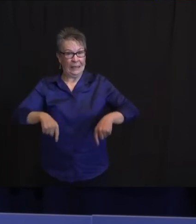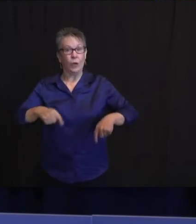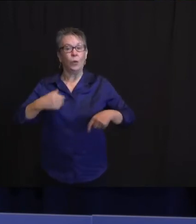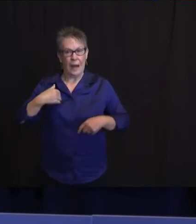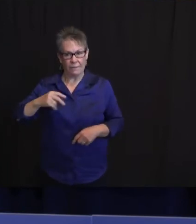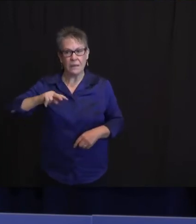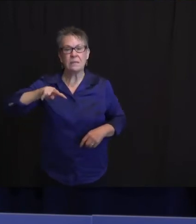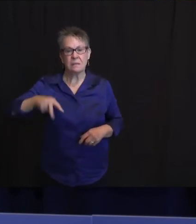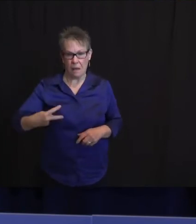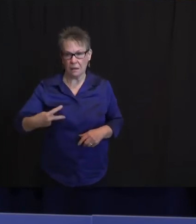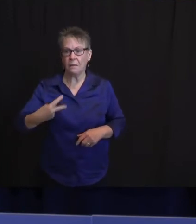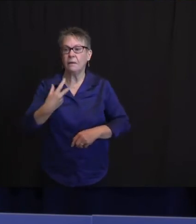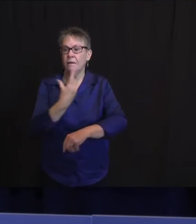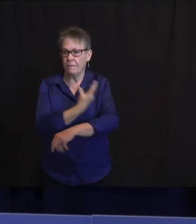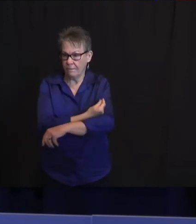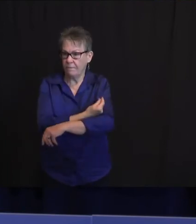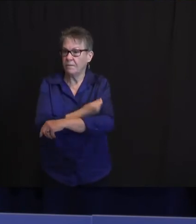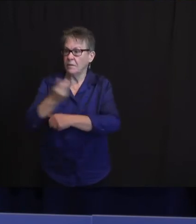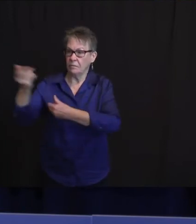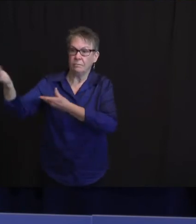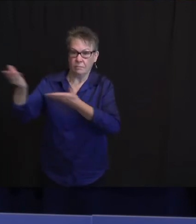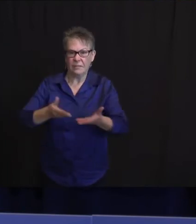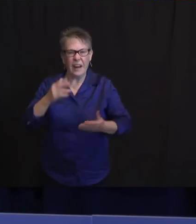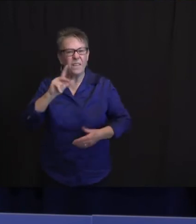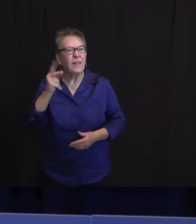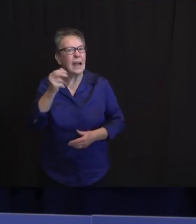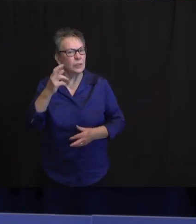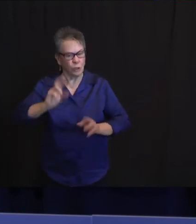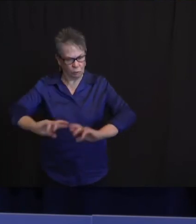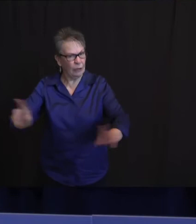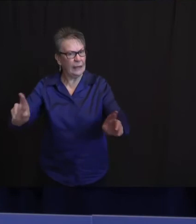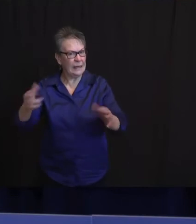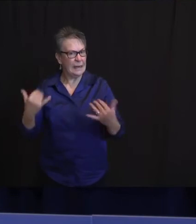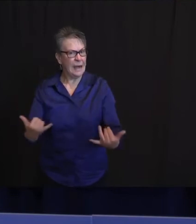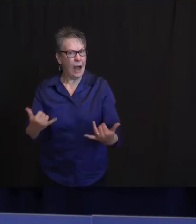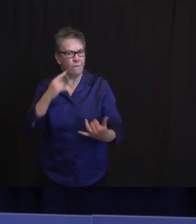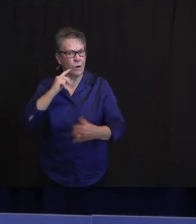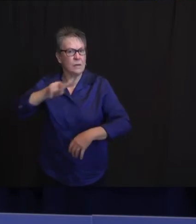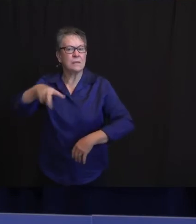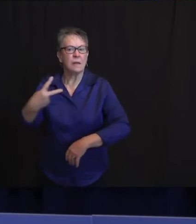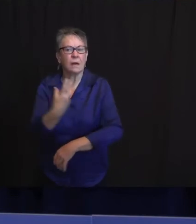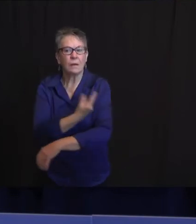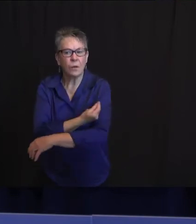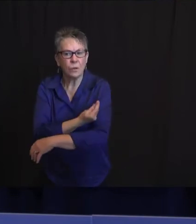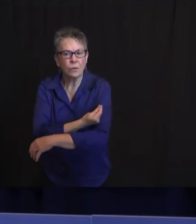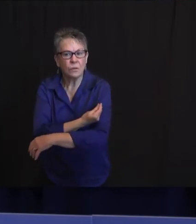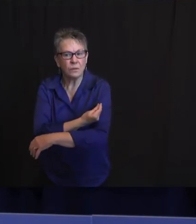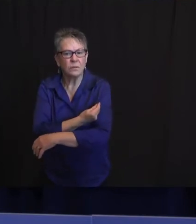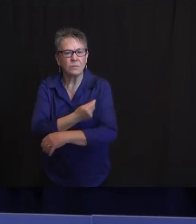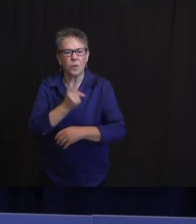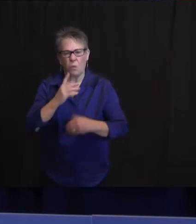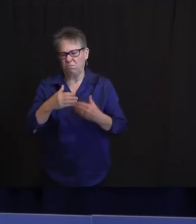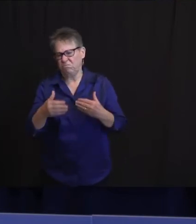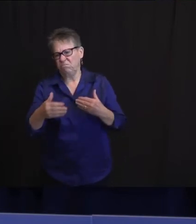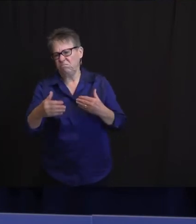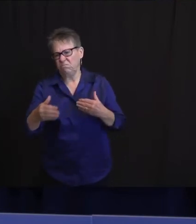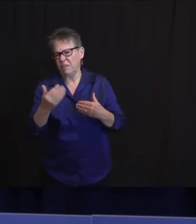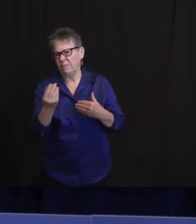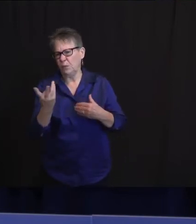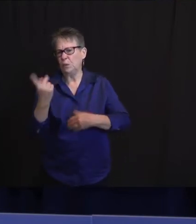dose, and in 7 more days, we'll be getting the second doses of Moderna. So we feel pretty comfortable on that